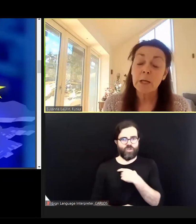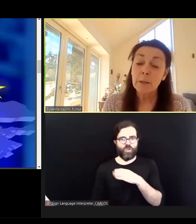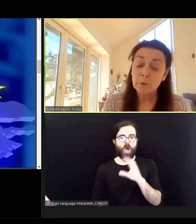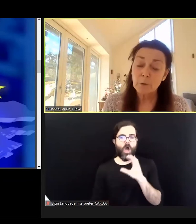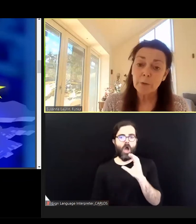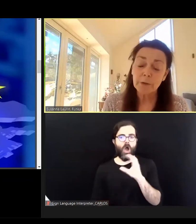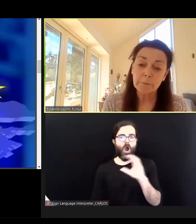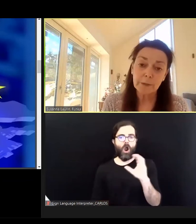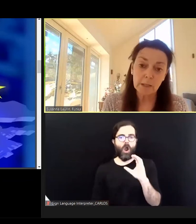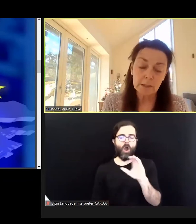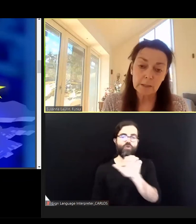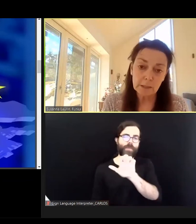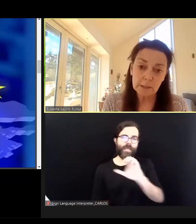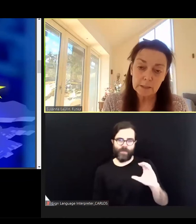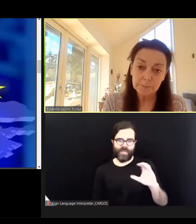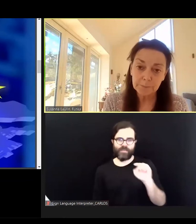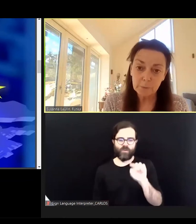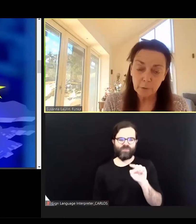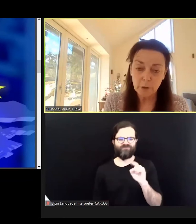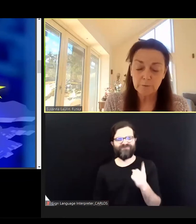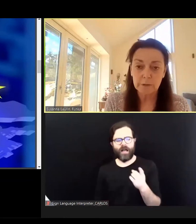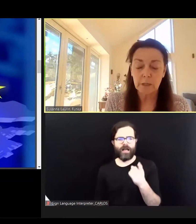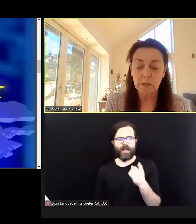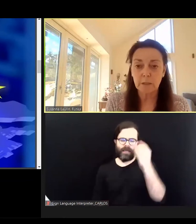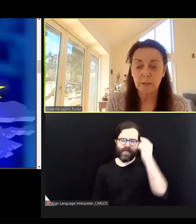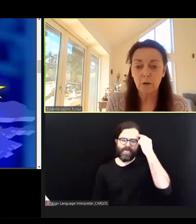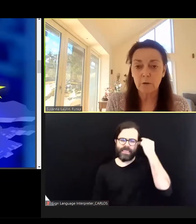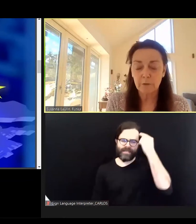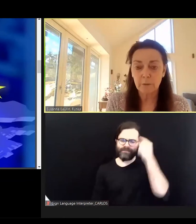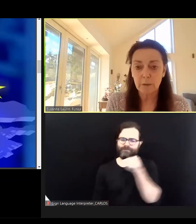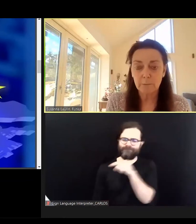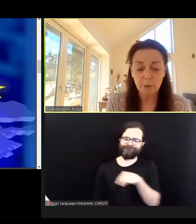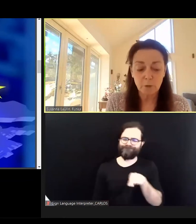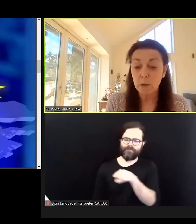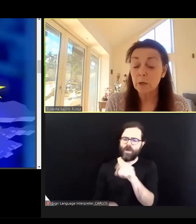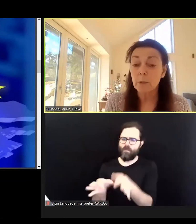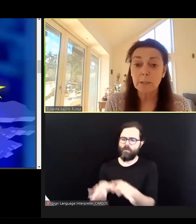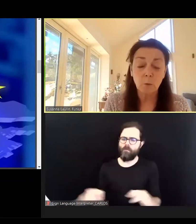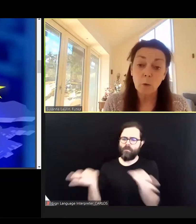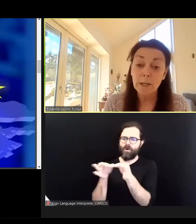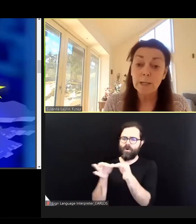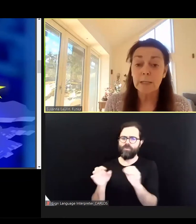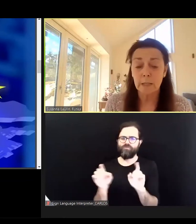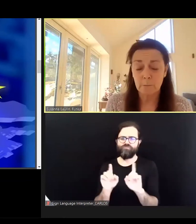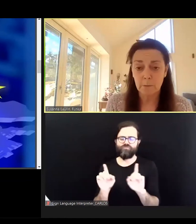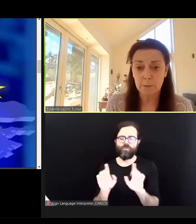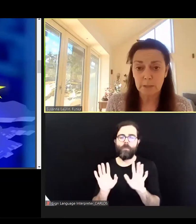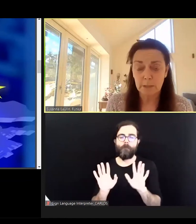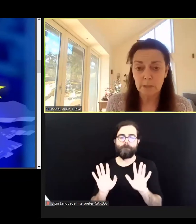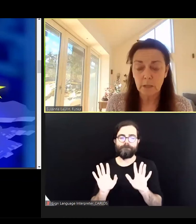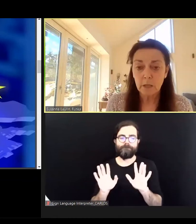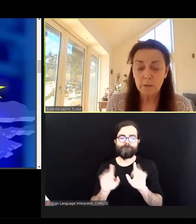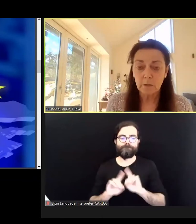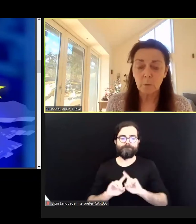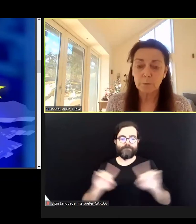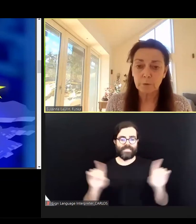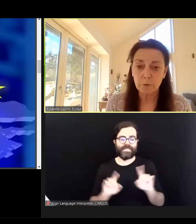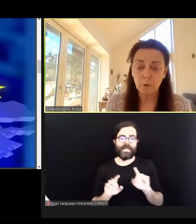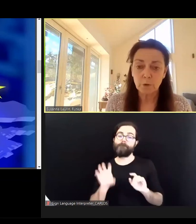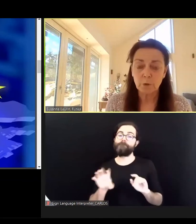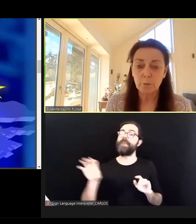states, and it's a minimum harmonization directive, which means that you cannot go below the directive. You need to do the